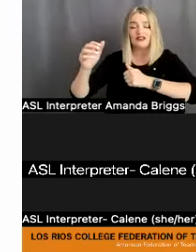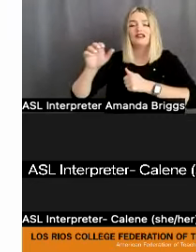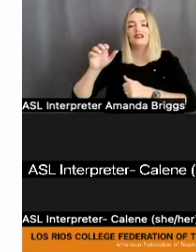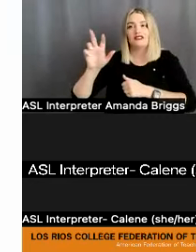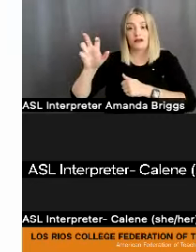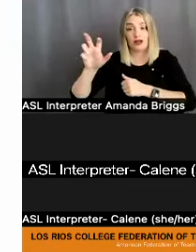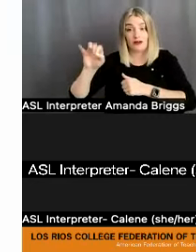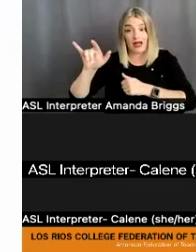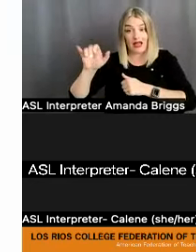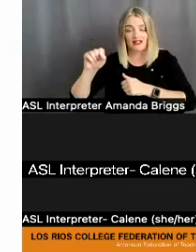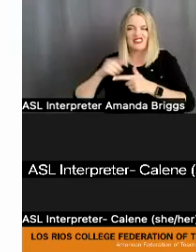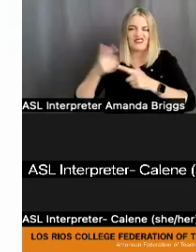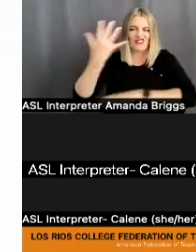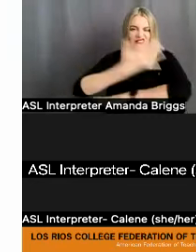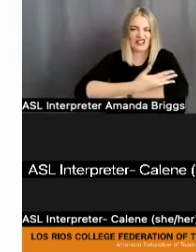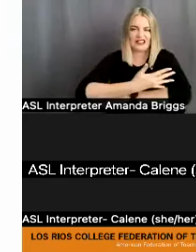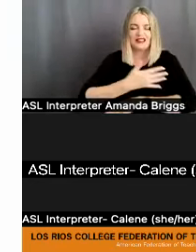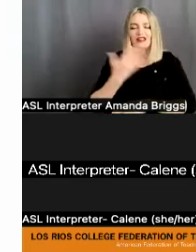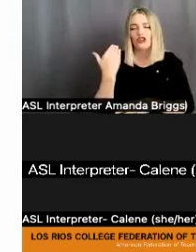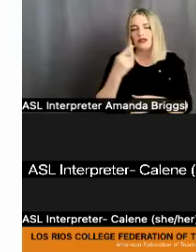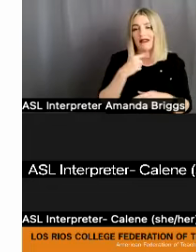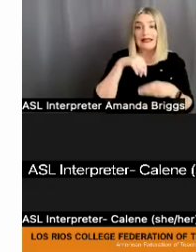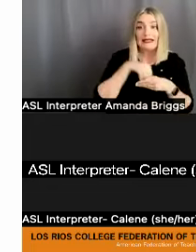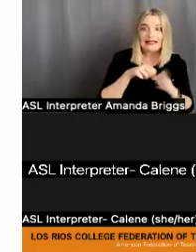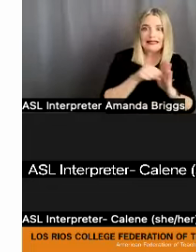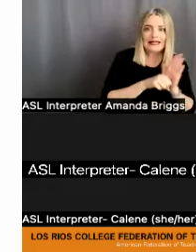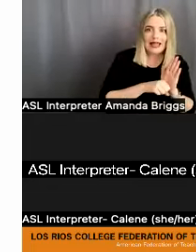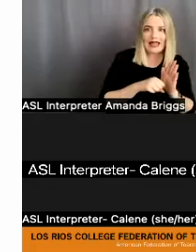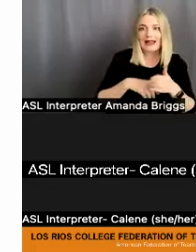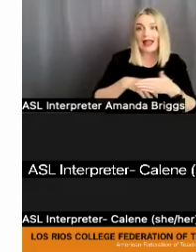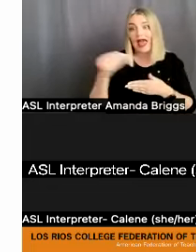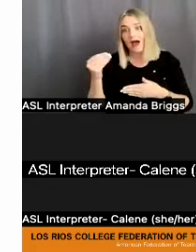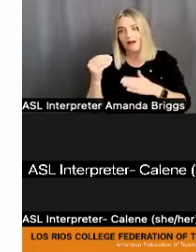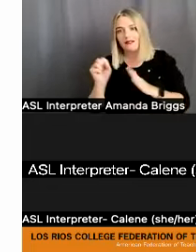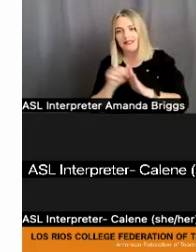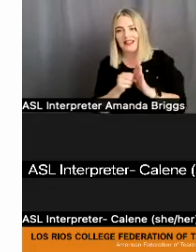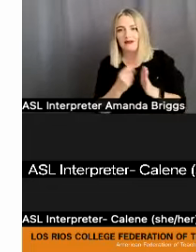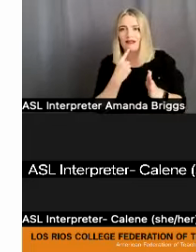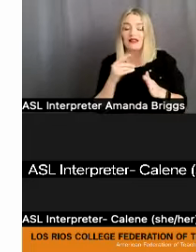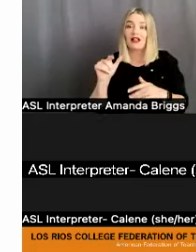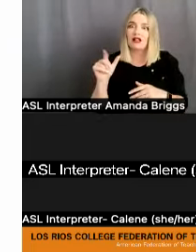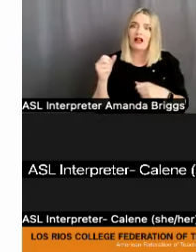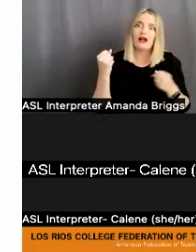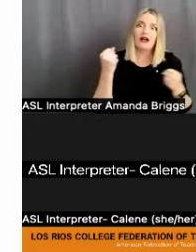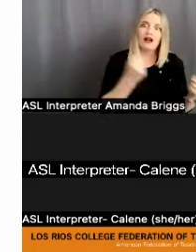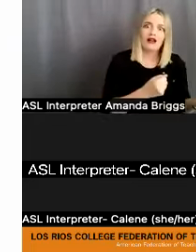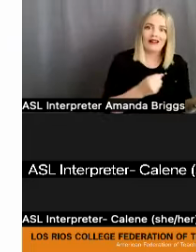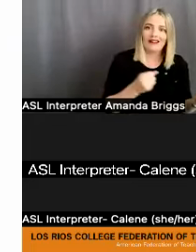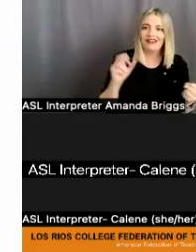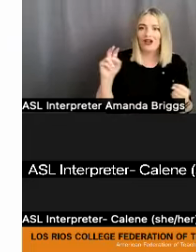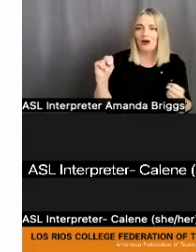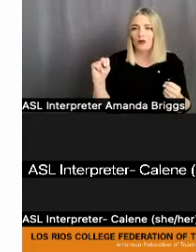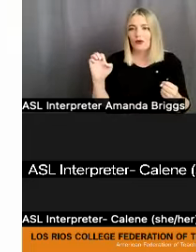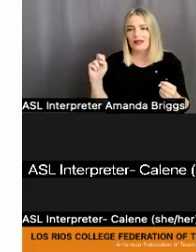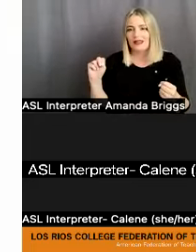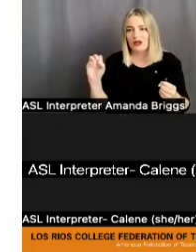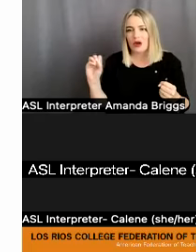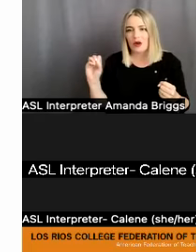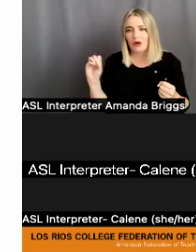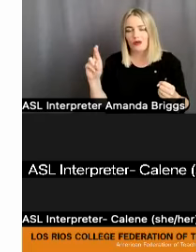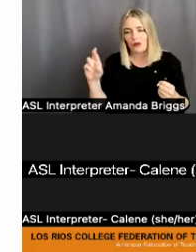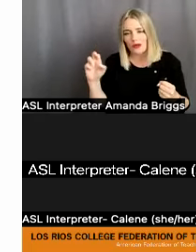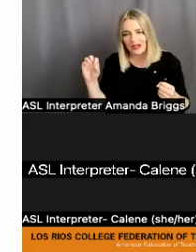to have a designation of in-state and out-of-state, but then we pointed out that it's farther to get to Los Angeles than it is to get to Reno. And so that's how we switched